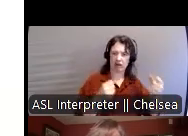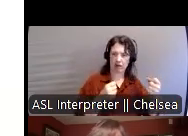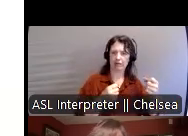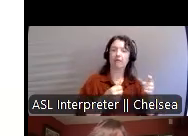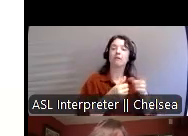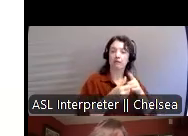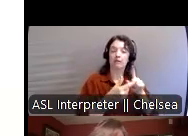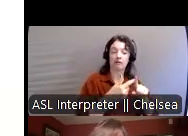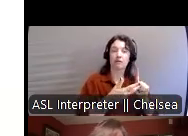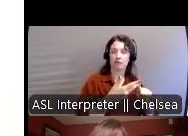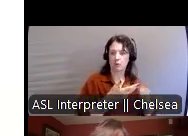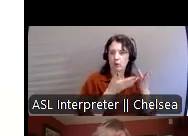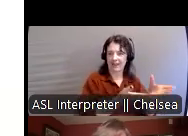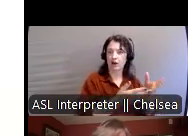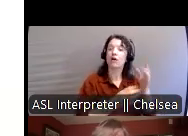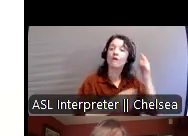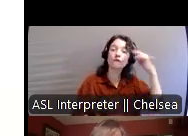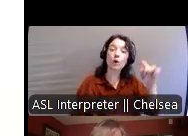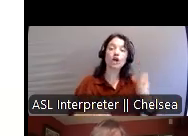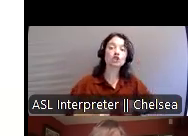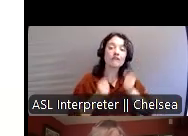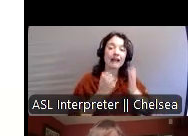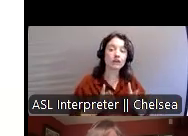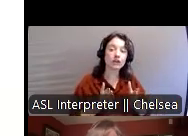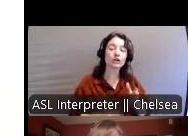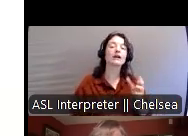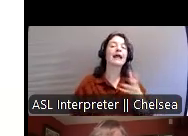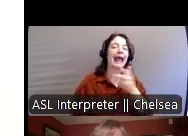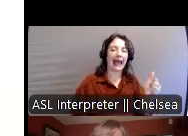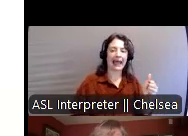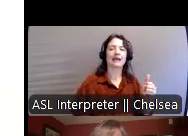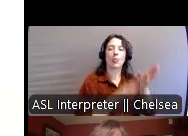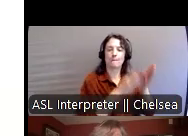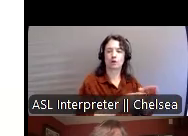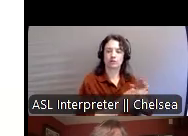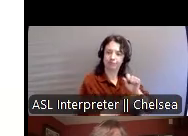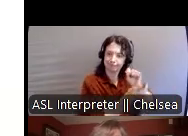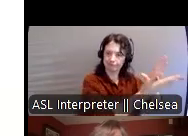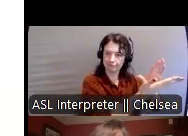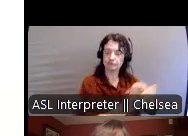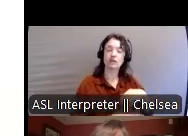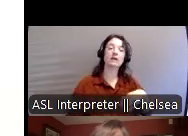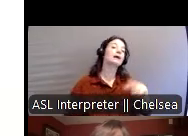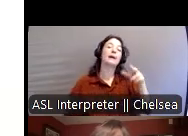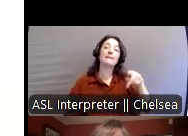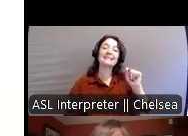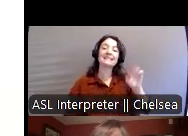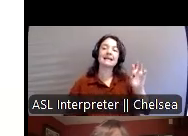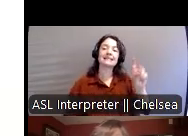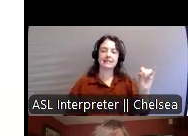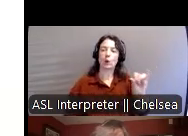and perpetrators. Post-traumatic stress disorder, or PTSD, survivors tend to